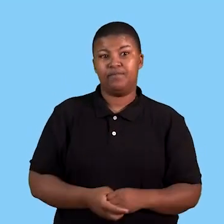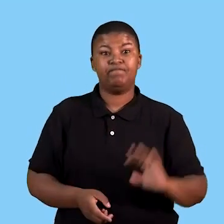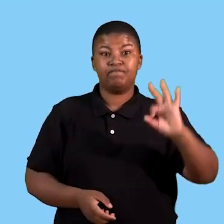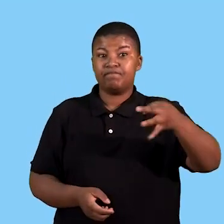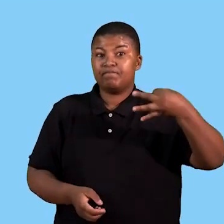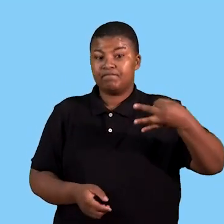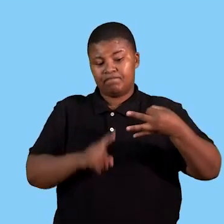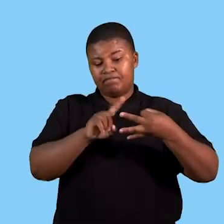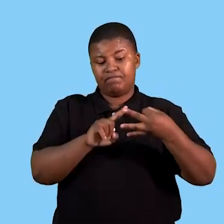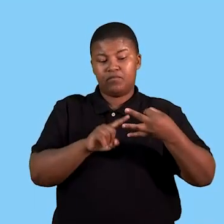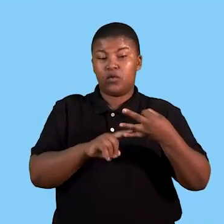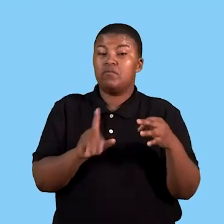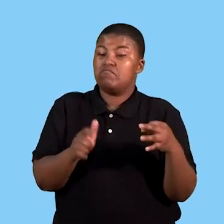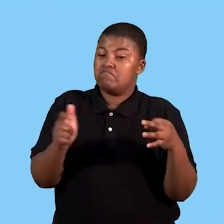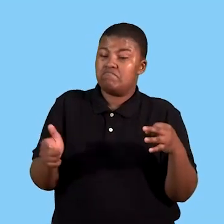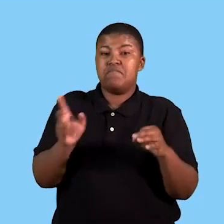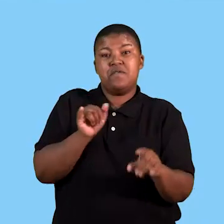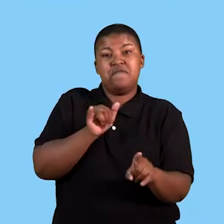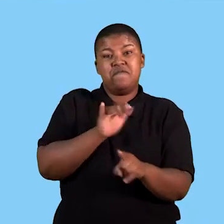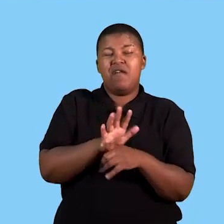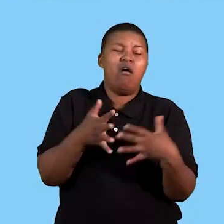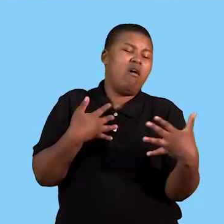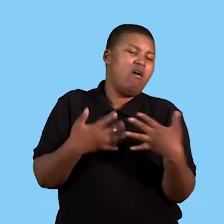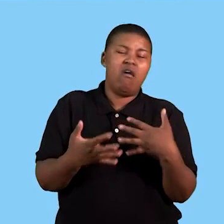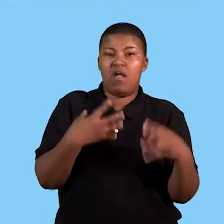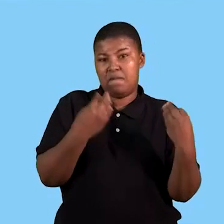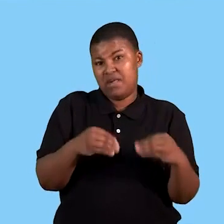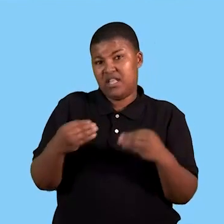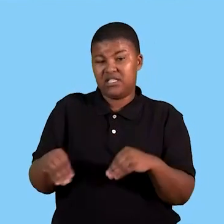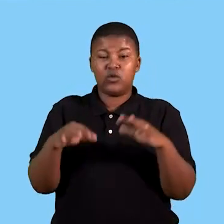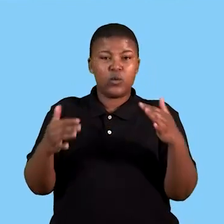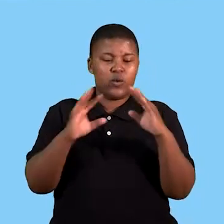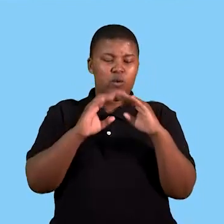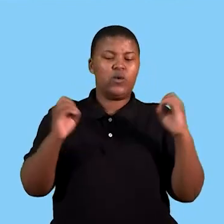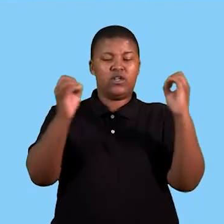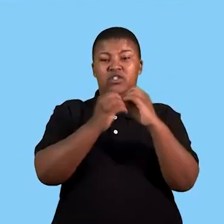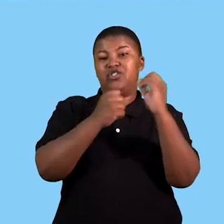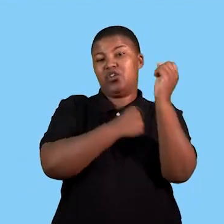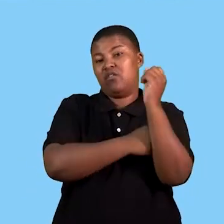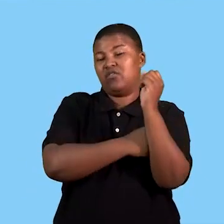three components have a big impact in any business's